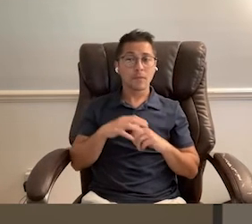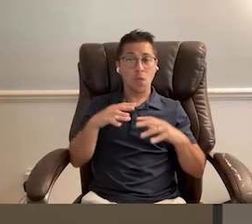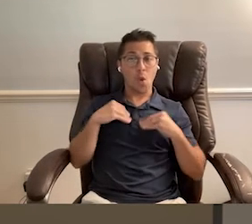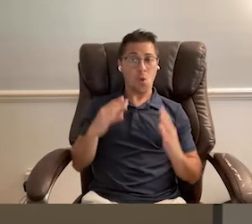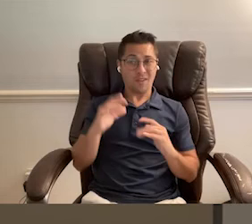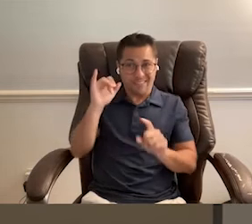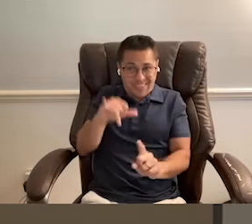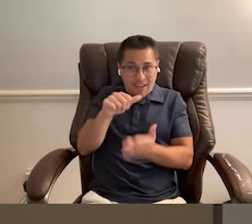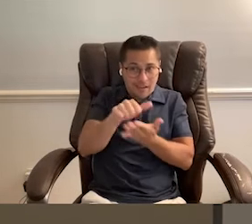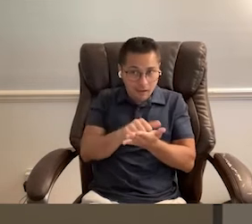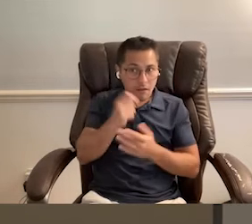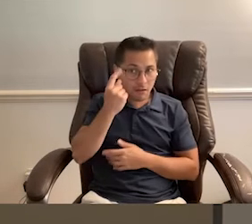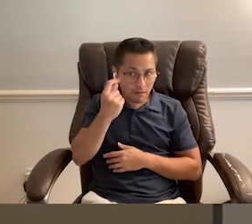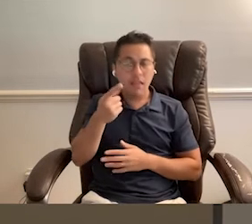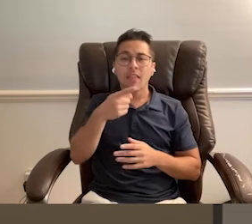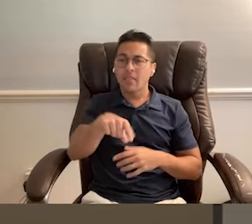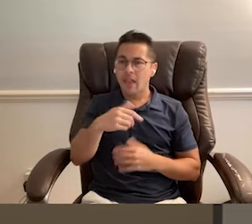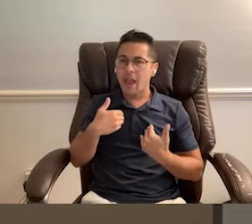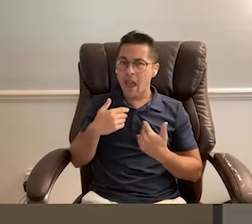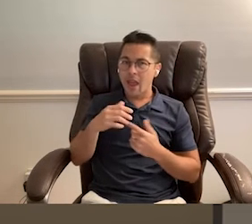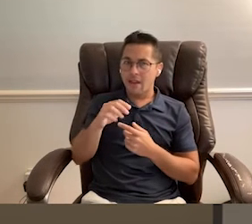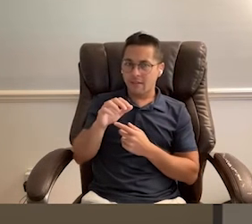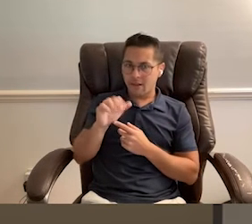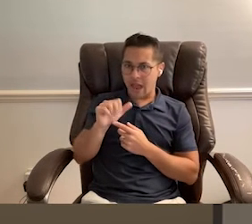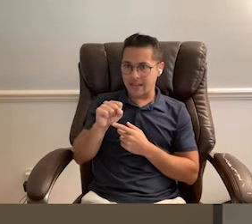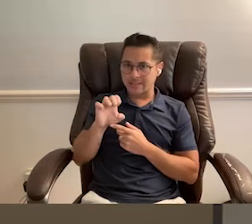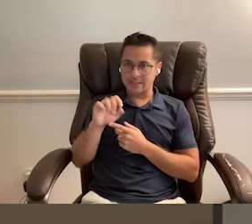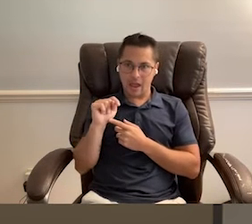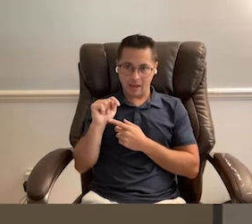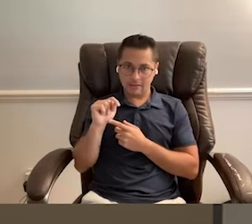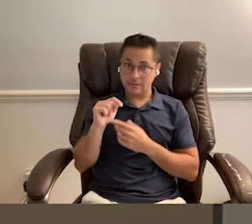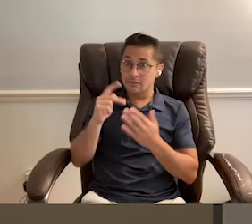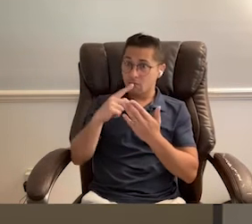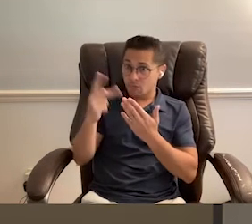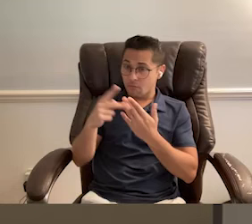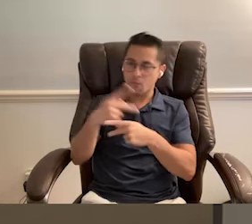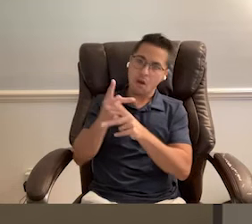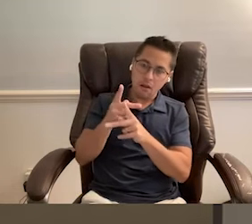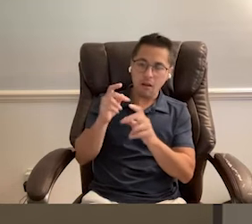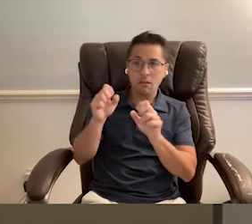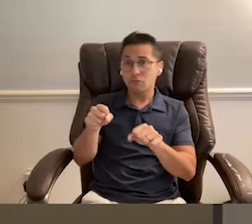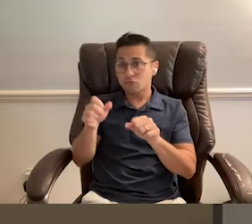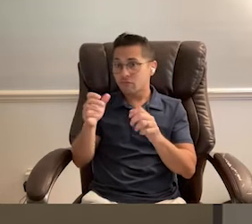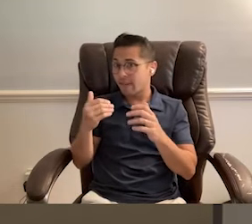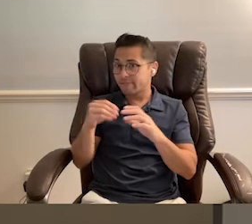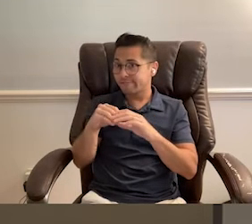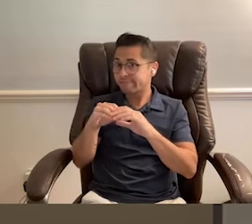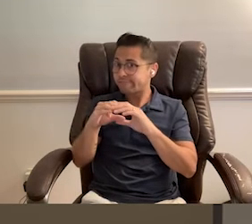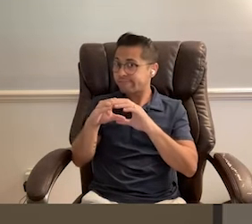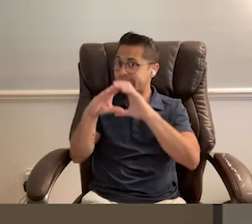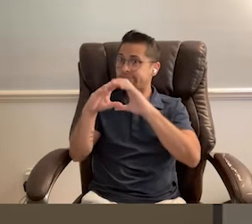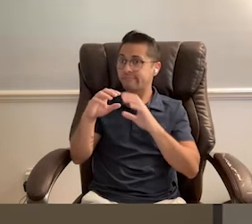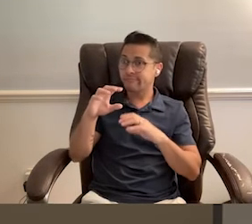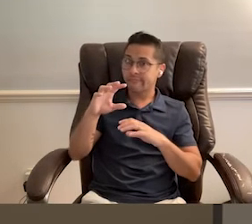have an asset, an actual product that could potentially have $50, $100, up to $418,000. So that's